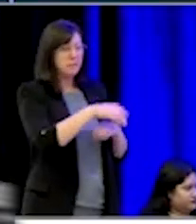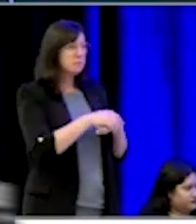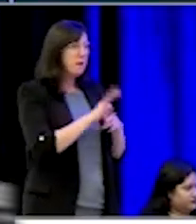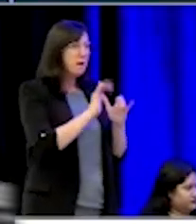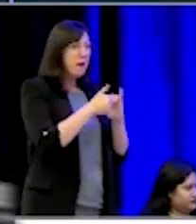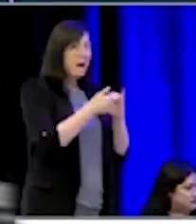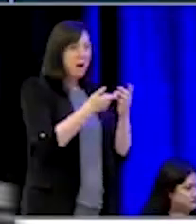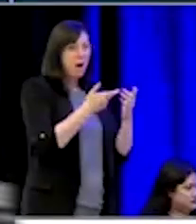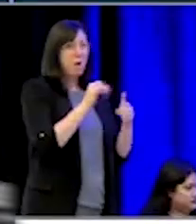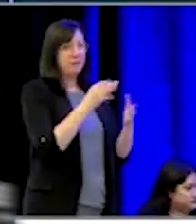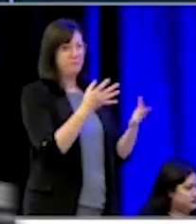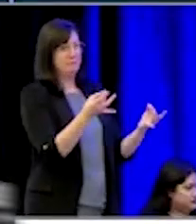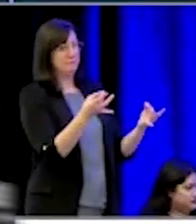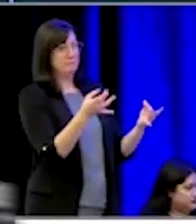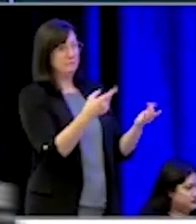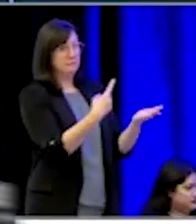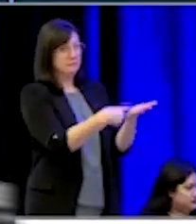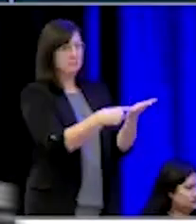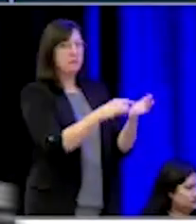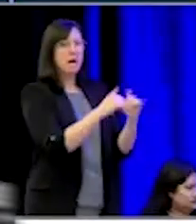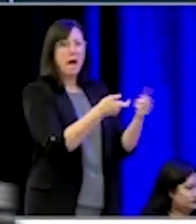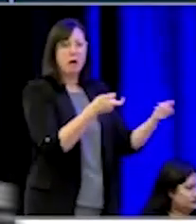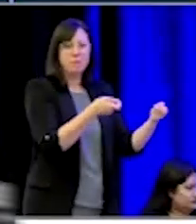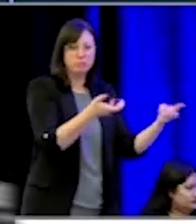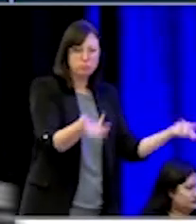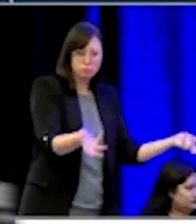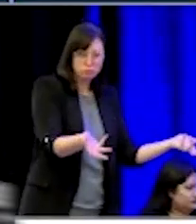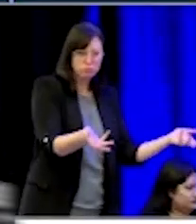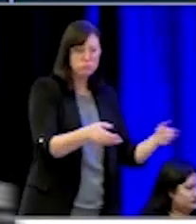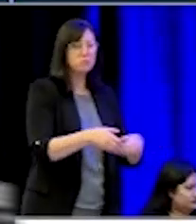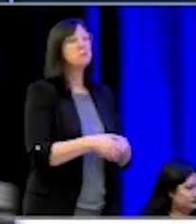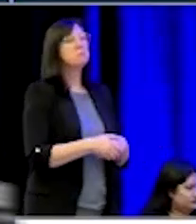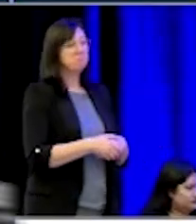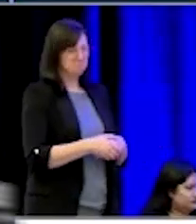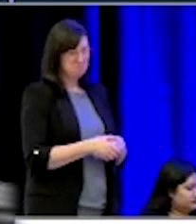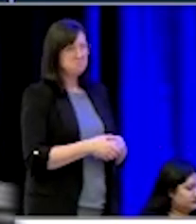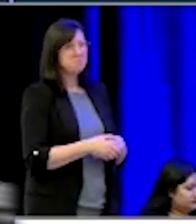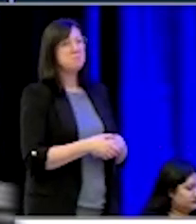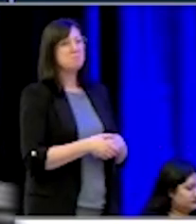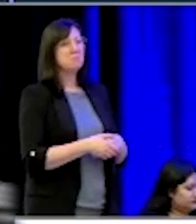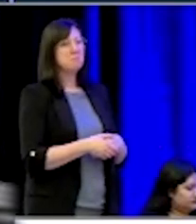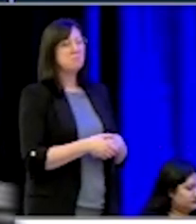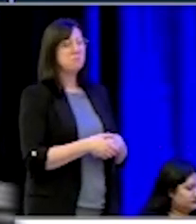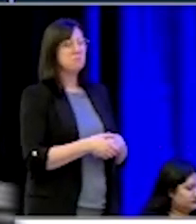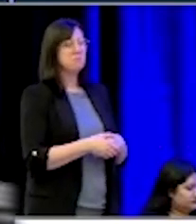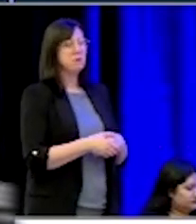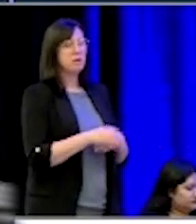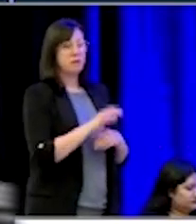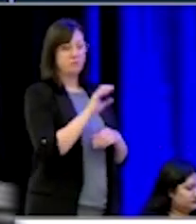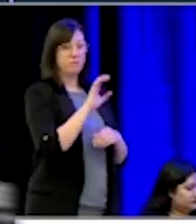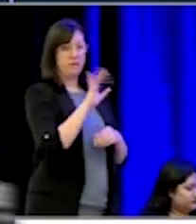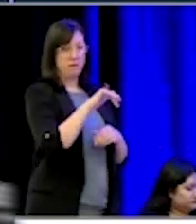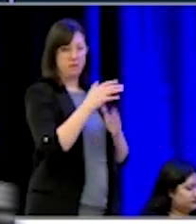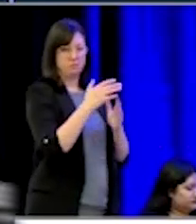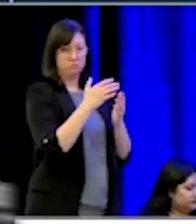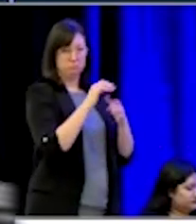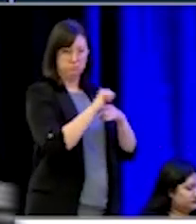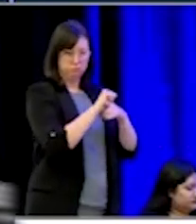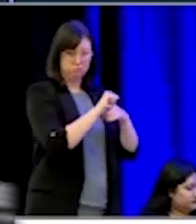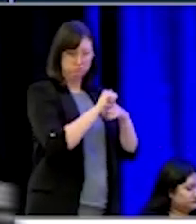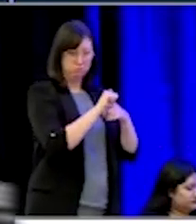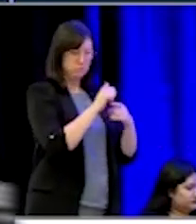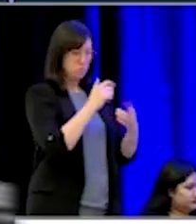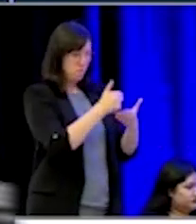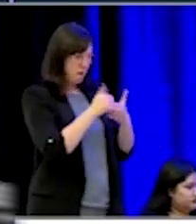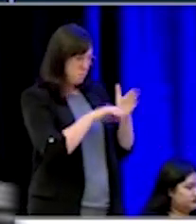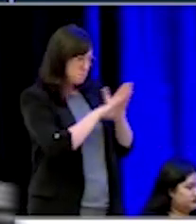navigate challenging conversations during meetings," as one of the items. And then the e-learning module would focus on developing